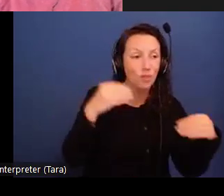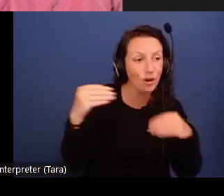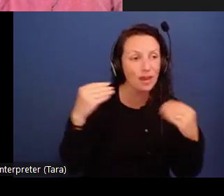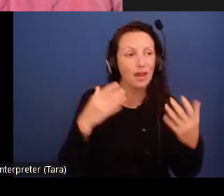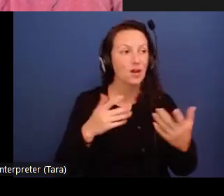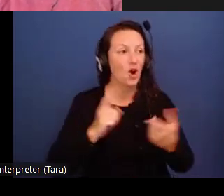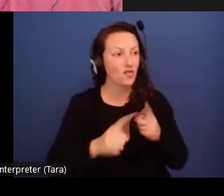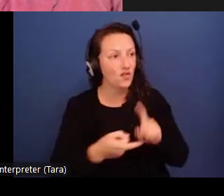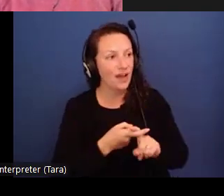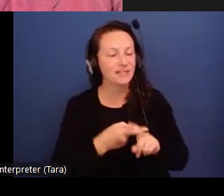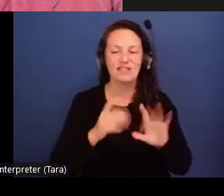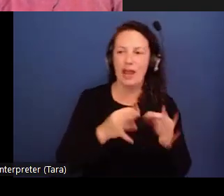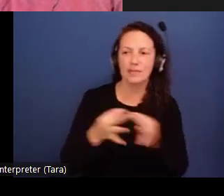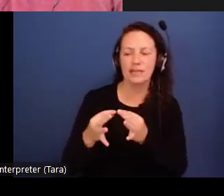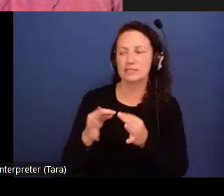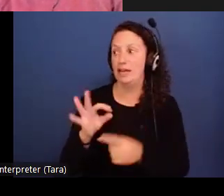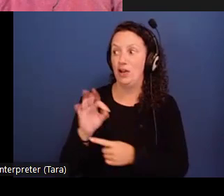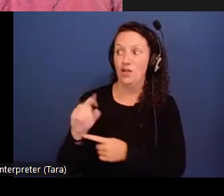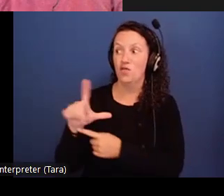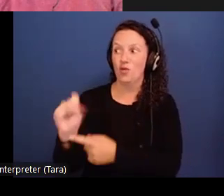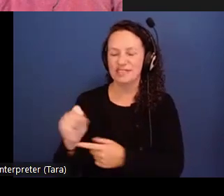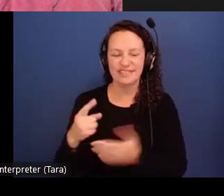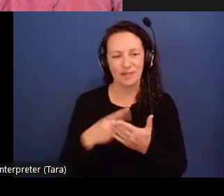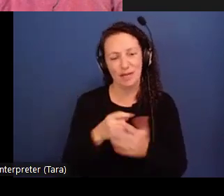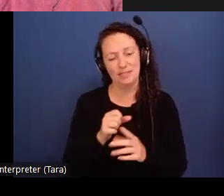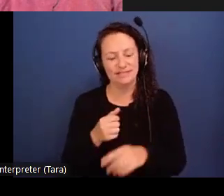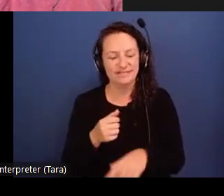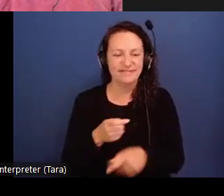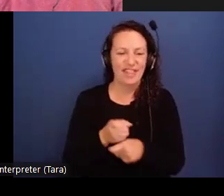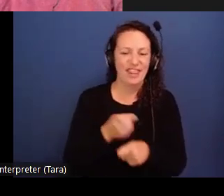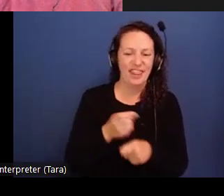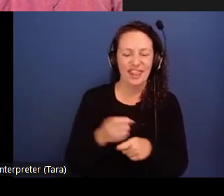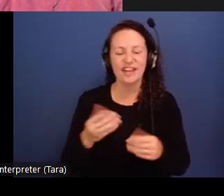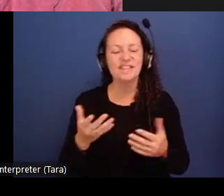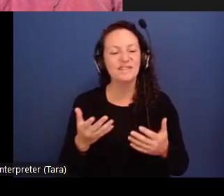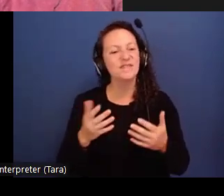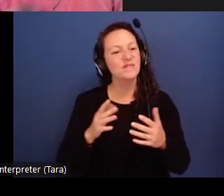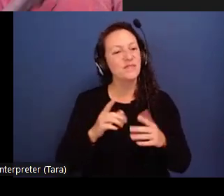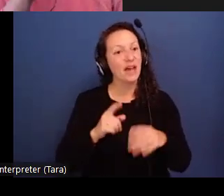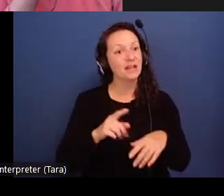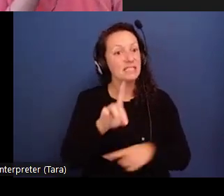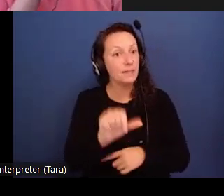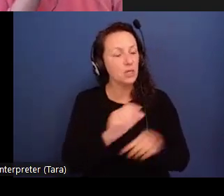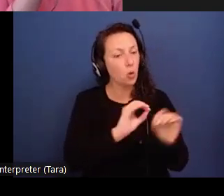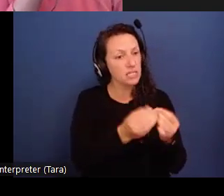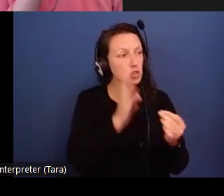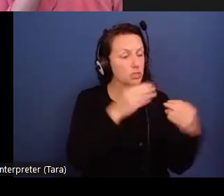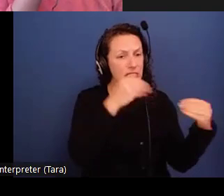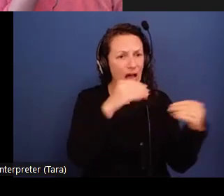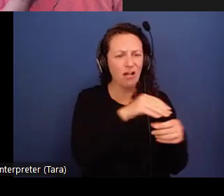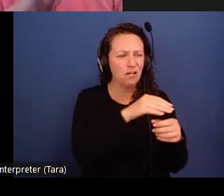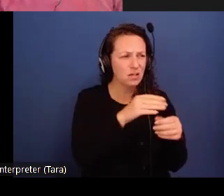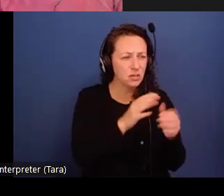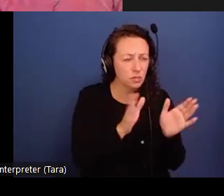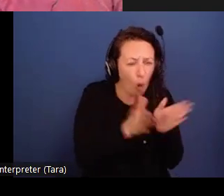we say, Right. but real or to disability organizations. That's where they are doing it, but that's not, I believe, the